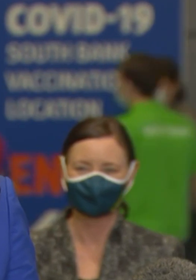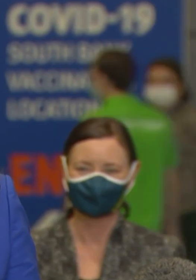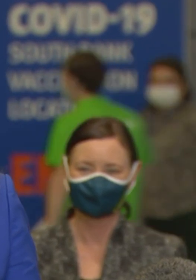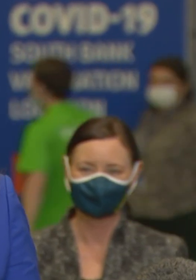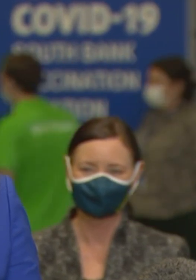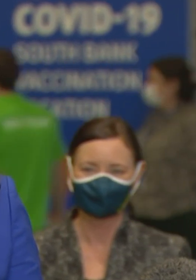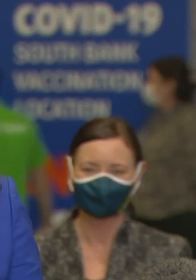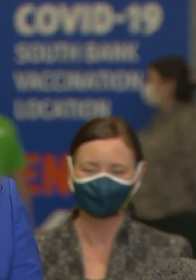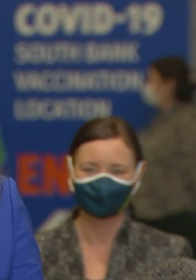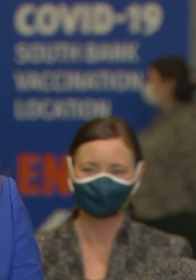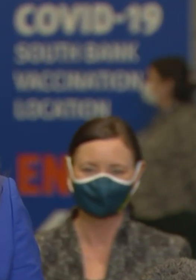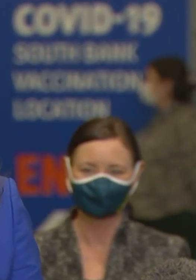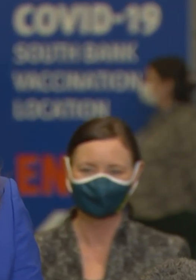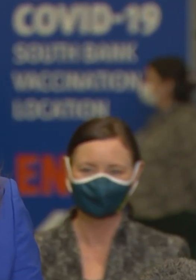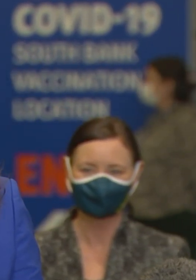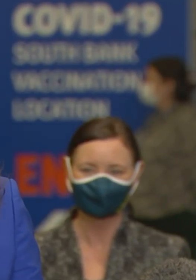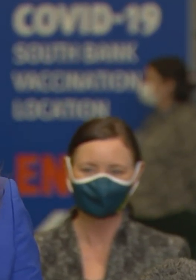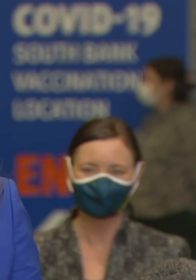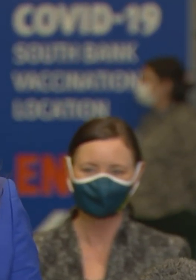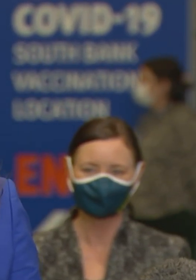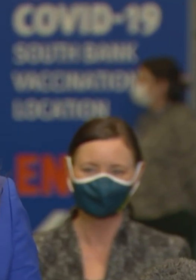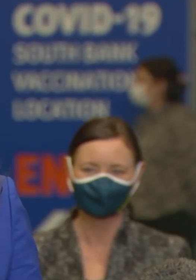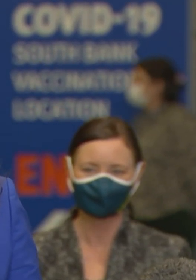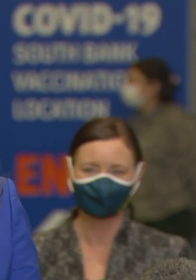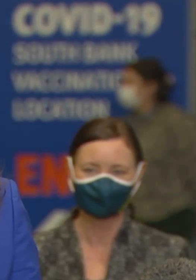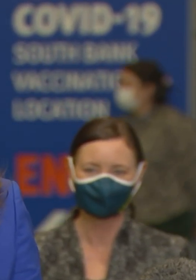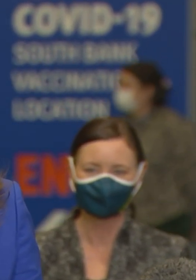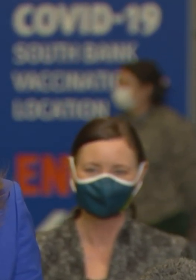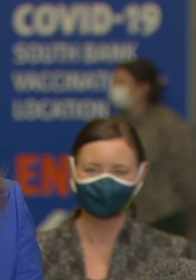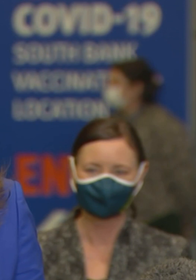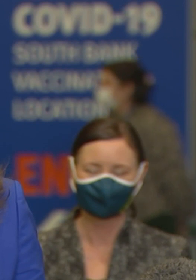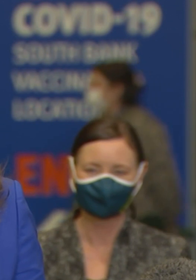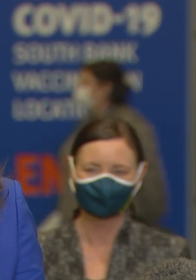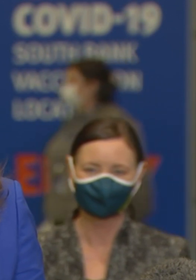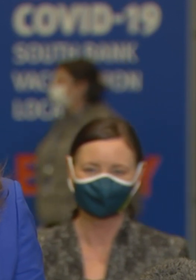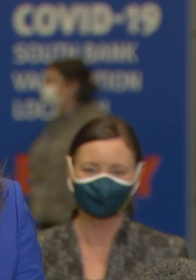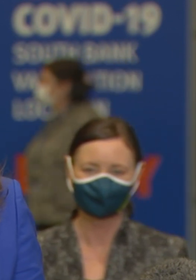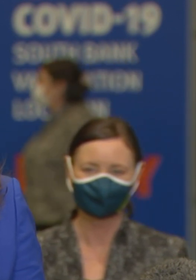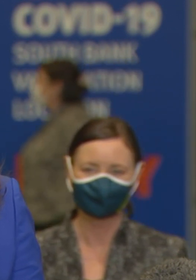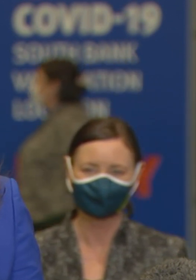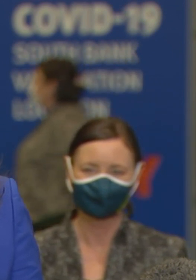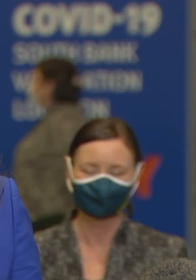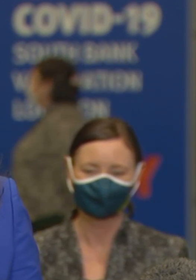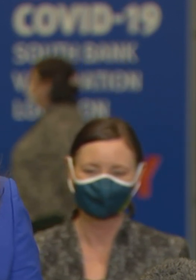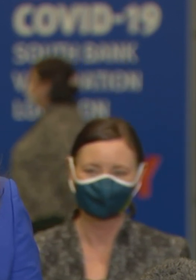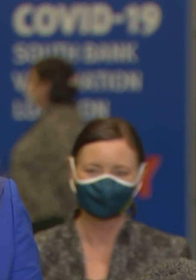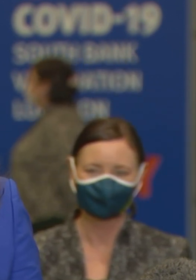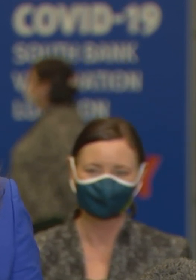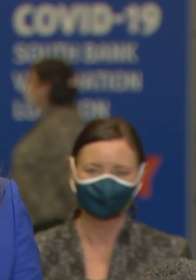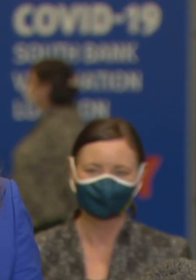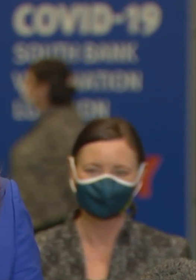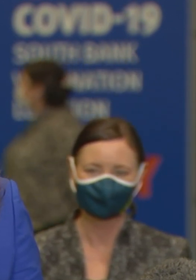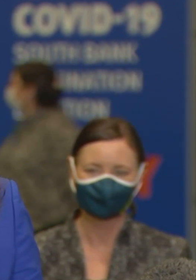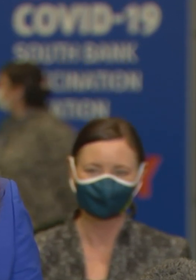It's wonderful to be at the Brisbane Convention Centre, where it's our first day of the mass vaccination centre, and fully booked